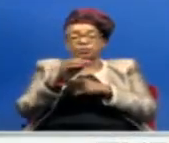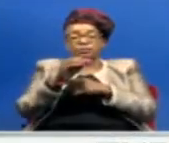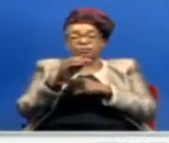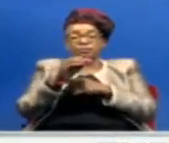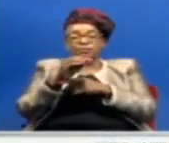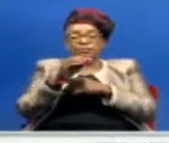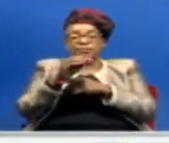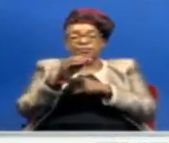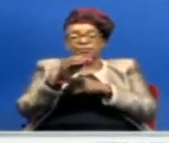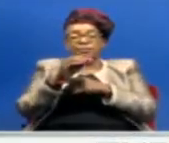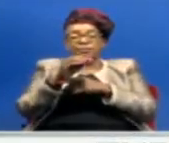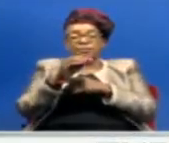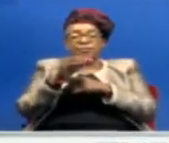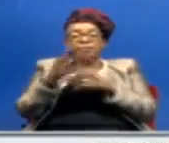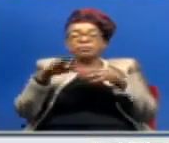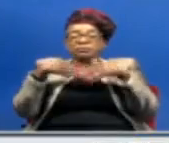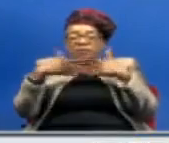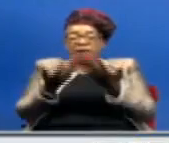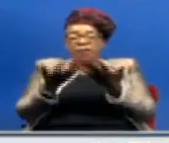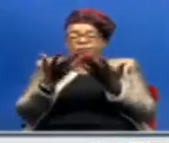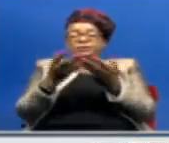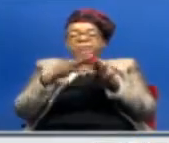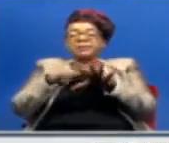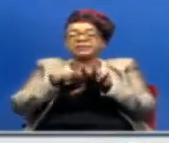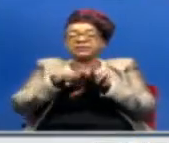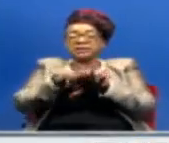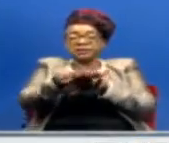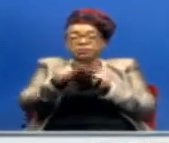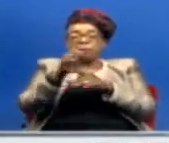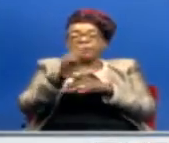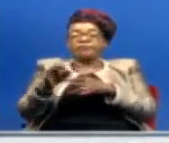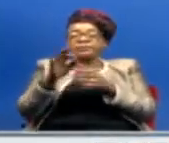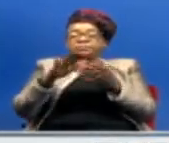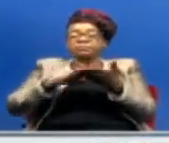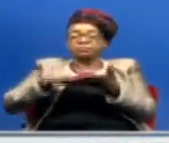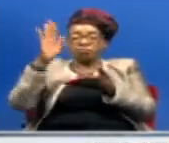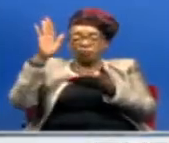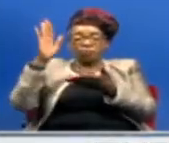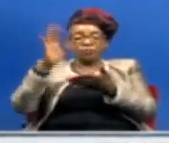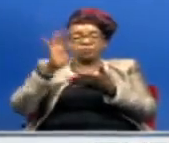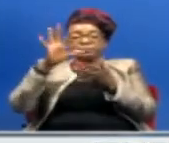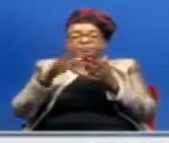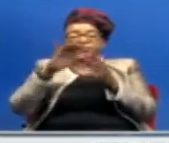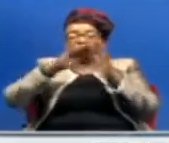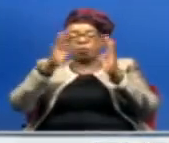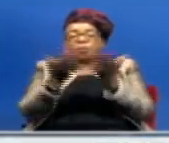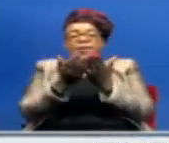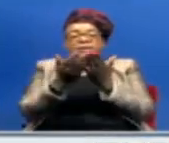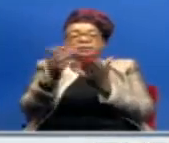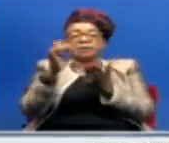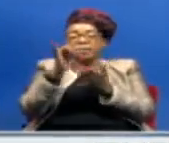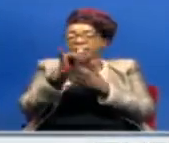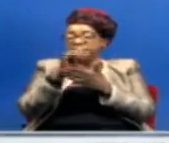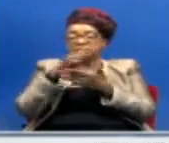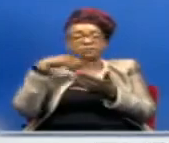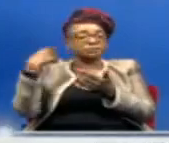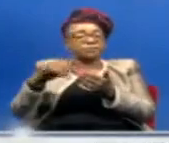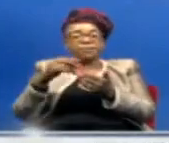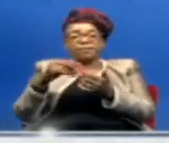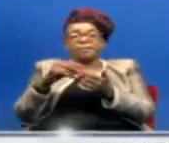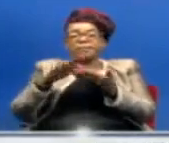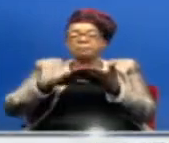How the gunmen managed to penetrate one of the most heavily fortified borders in the world is unclear. Multiple explosions were heard over